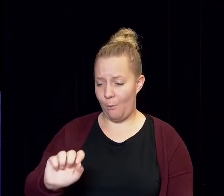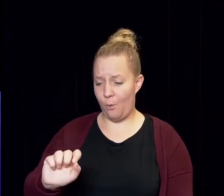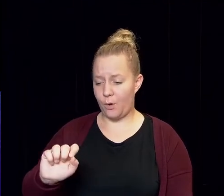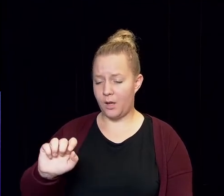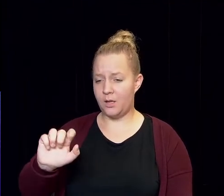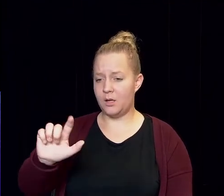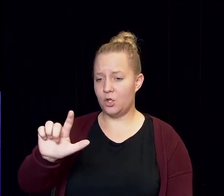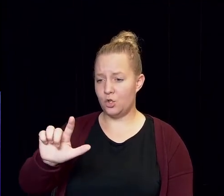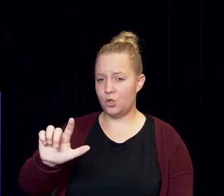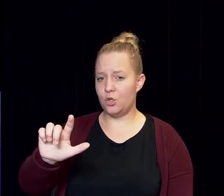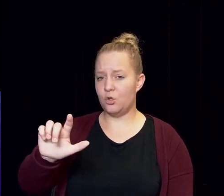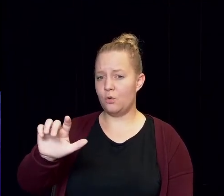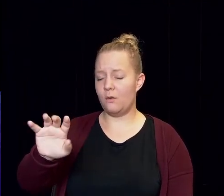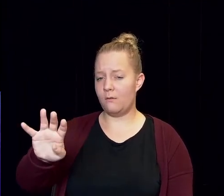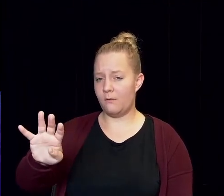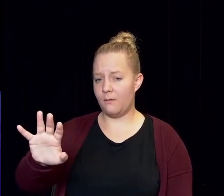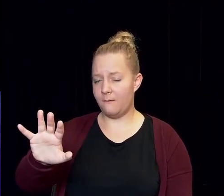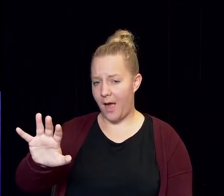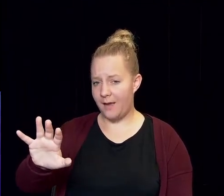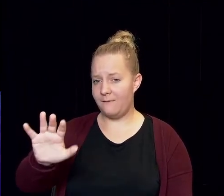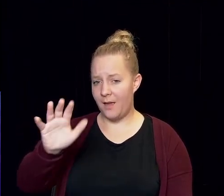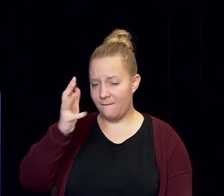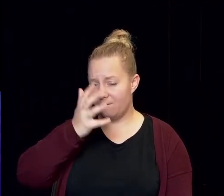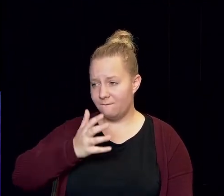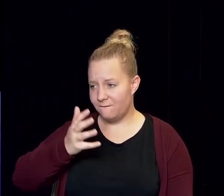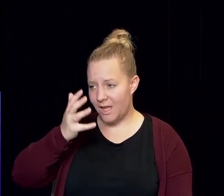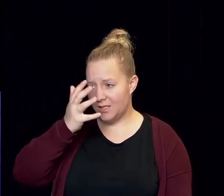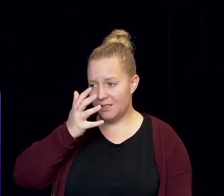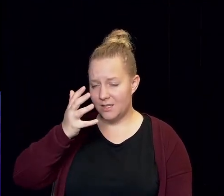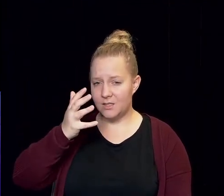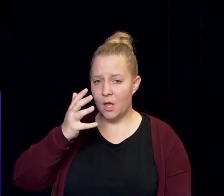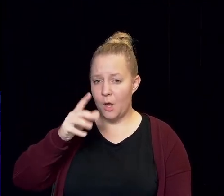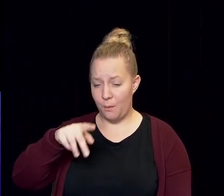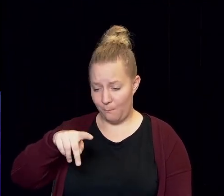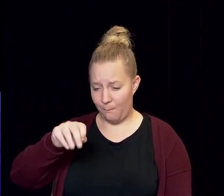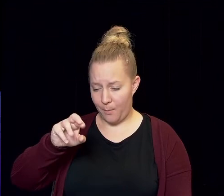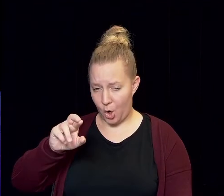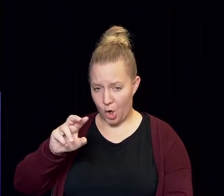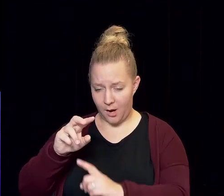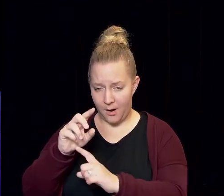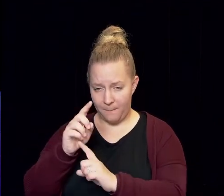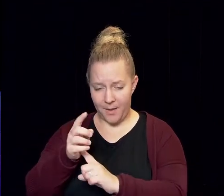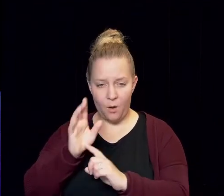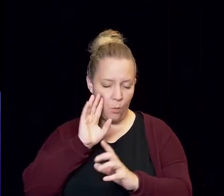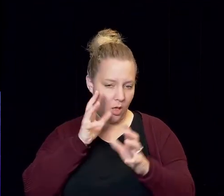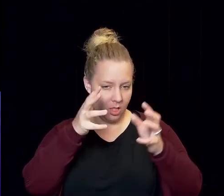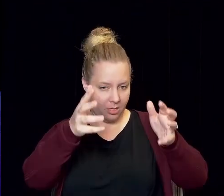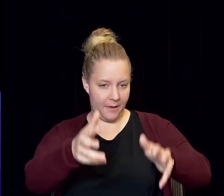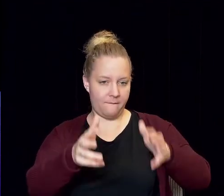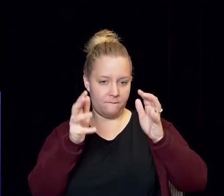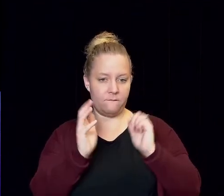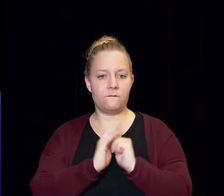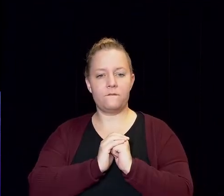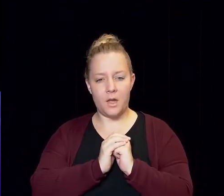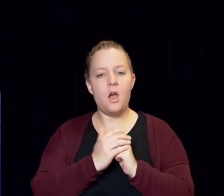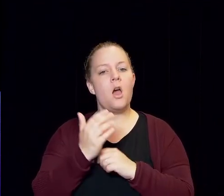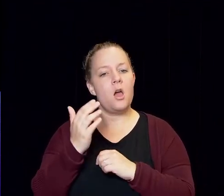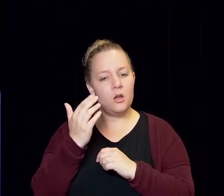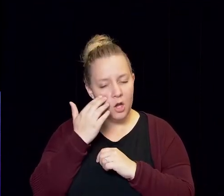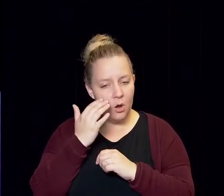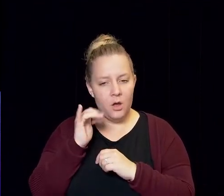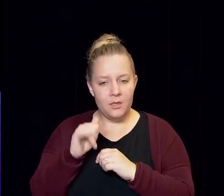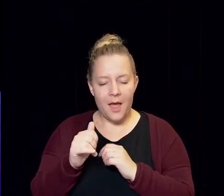0.25 faces per minute. And I'm going to leave it like that because I know that that's essentially